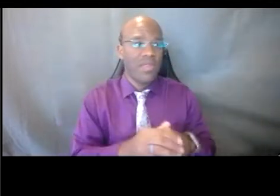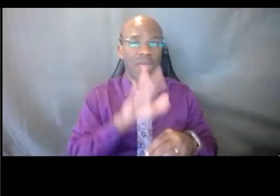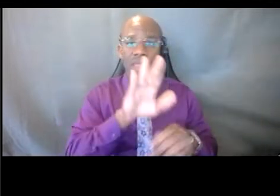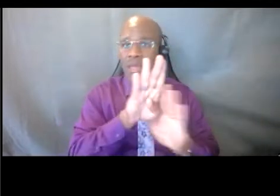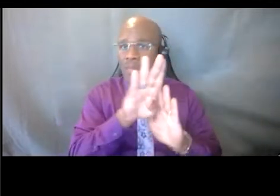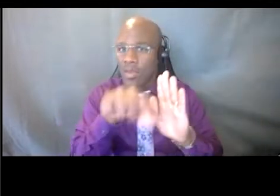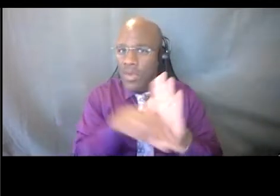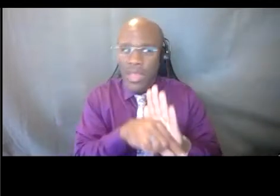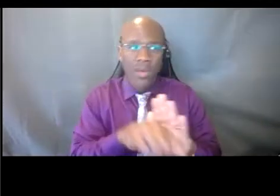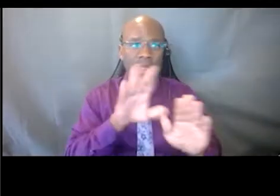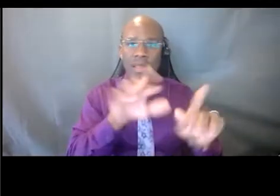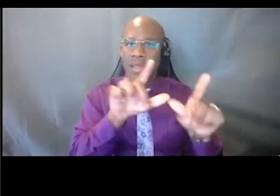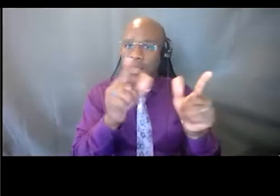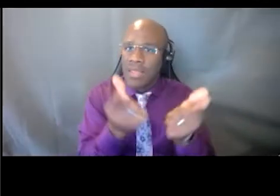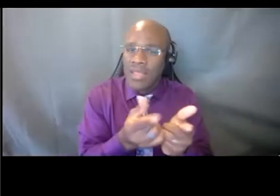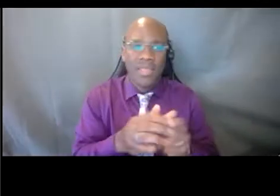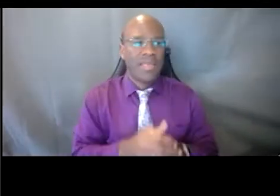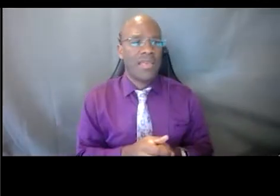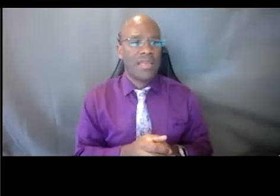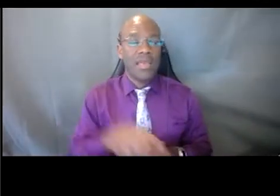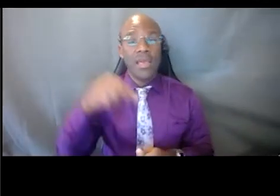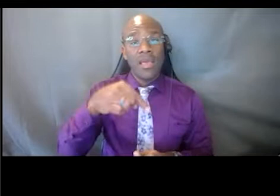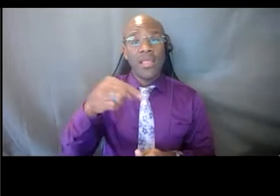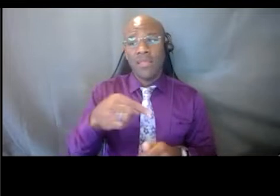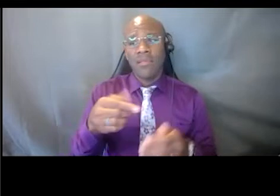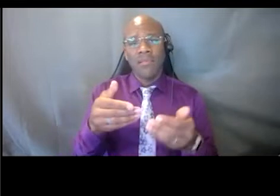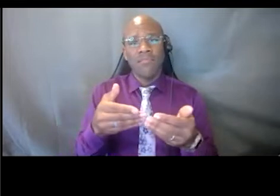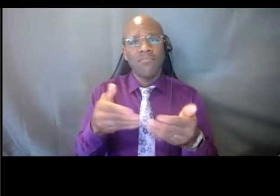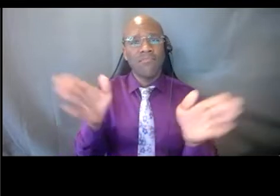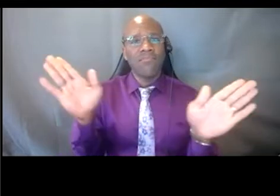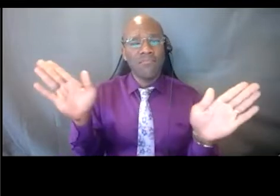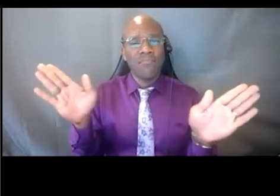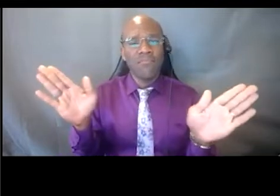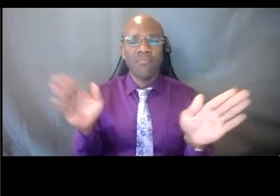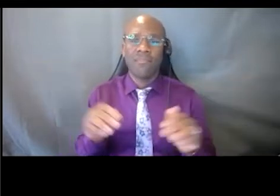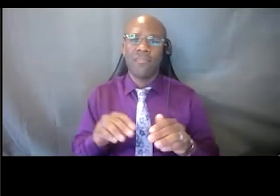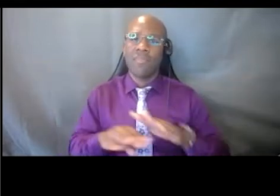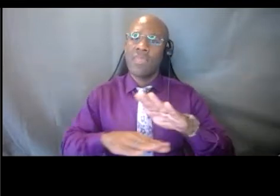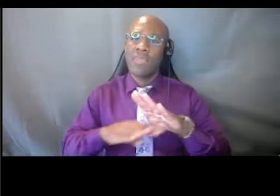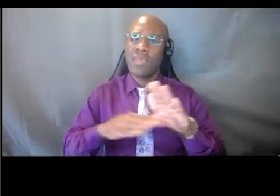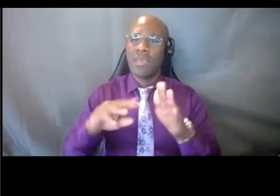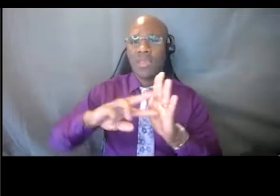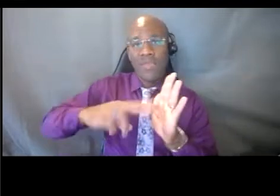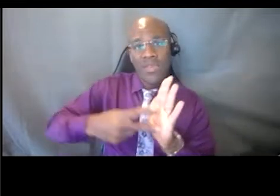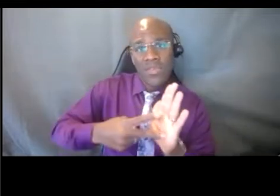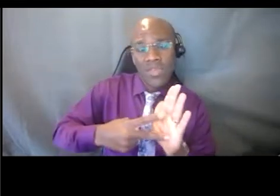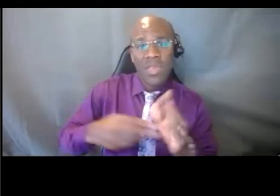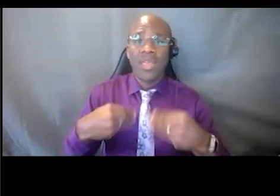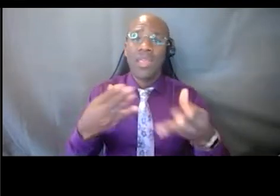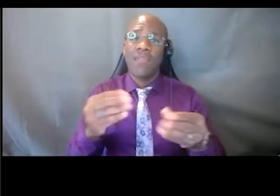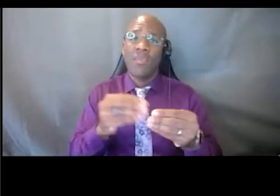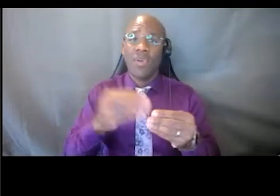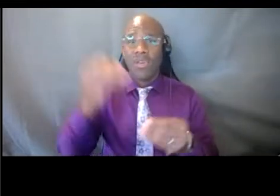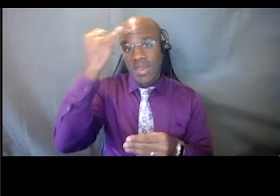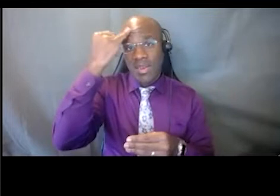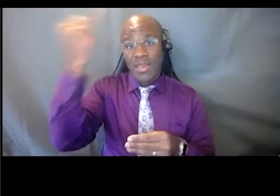background. And in this classic definition, it really gives us more of an idea of this